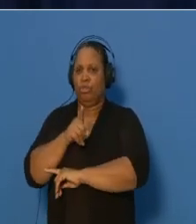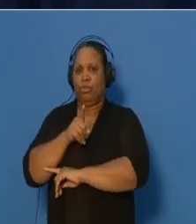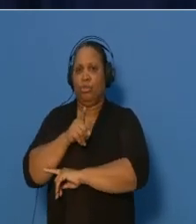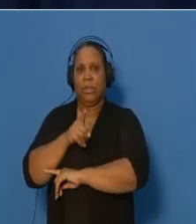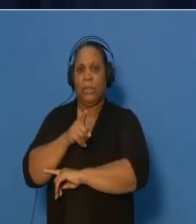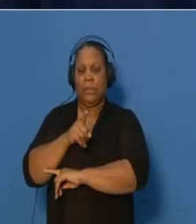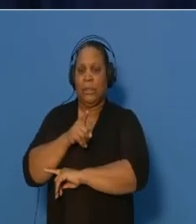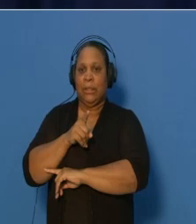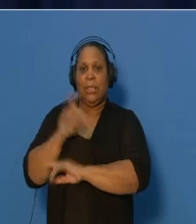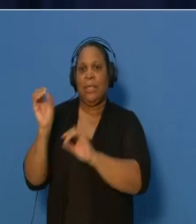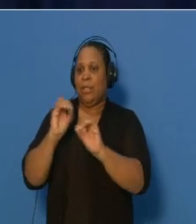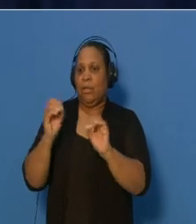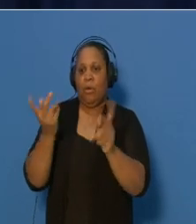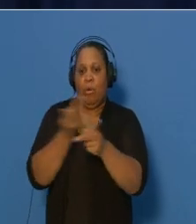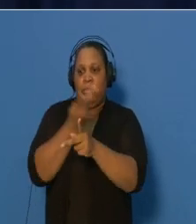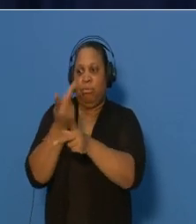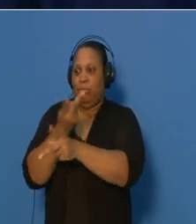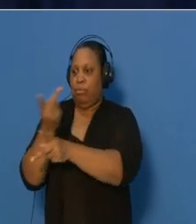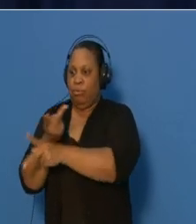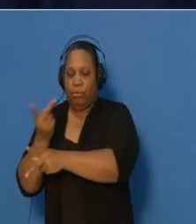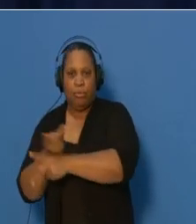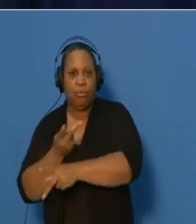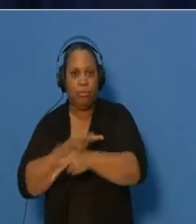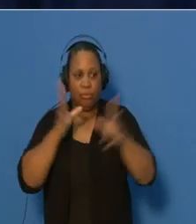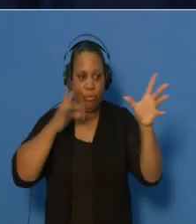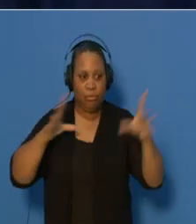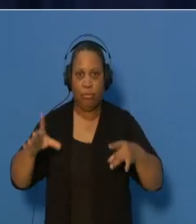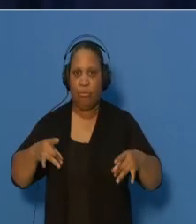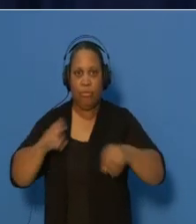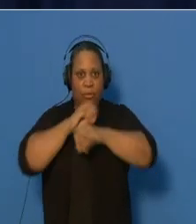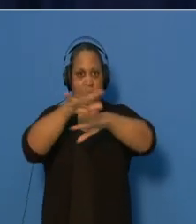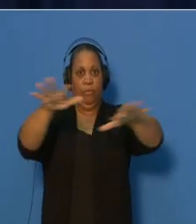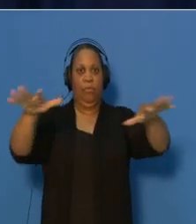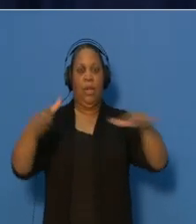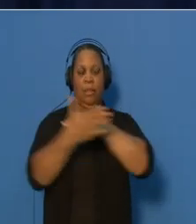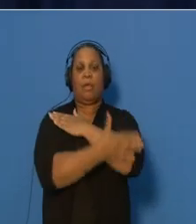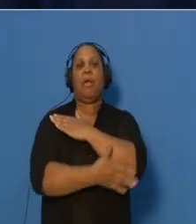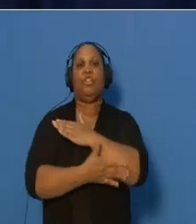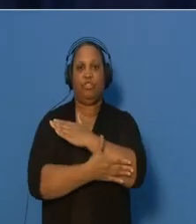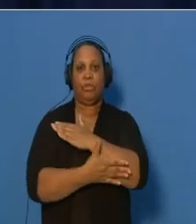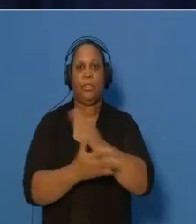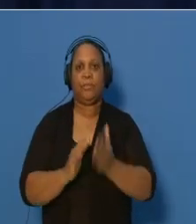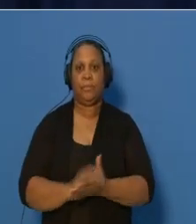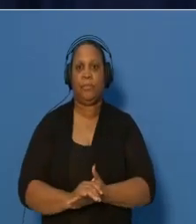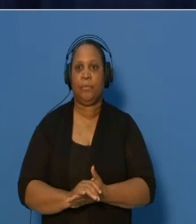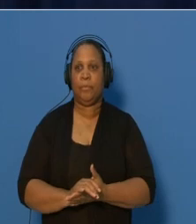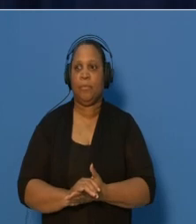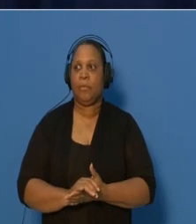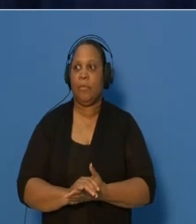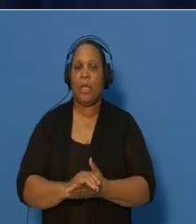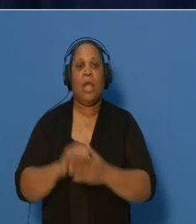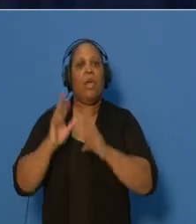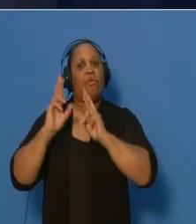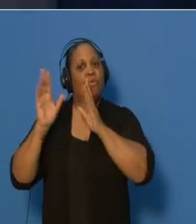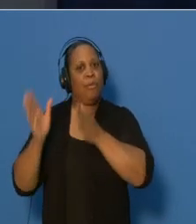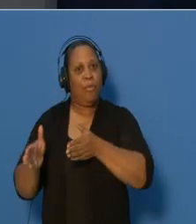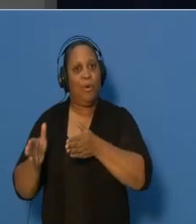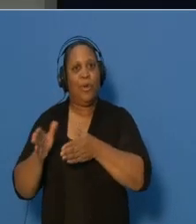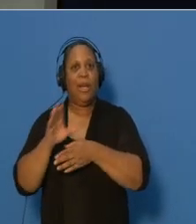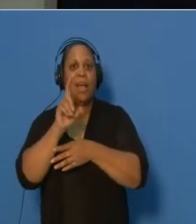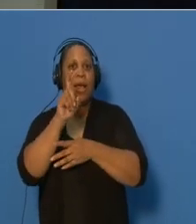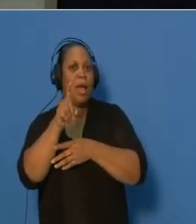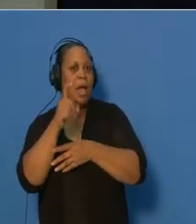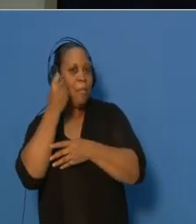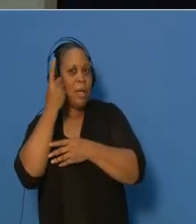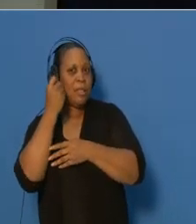do not have multiple chains of transmission that are going throughout the country. Thank you. One last for Mr. Keynes. Mr. Keynes, I understand that management